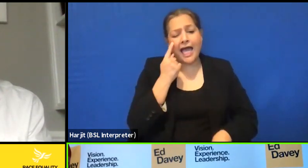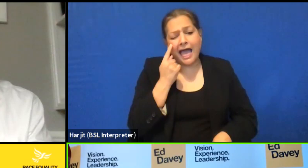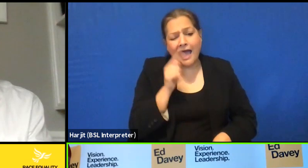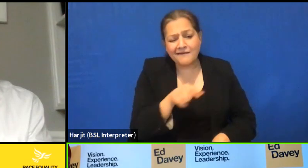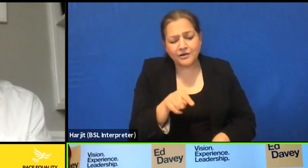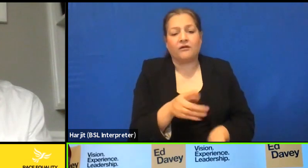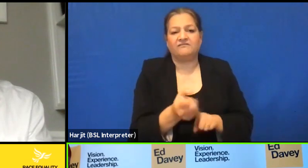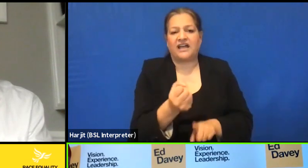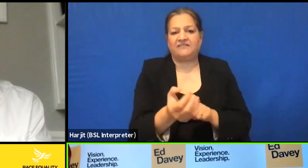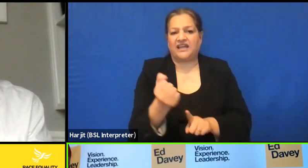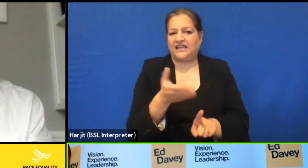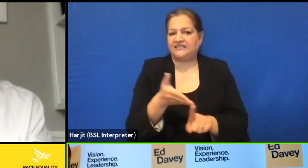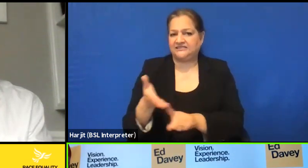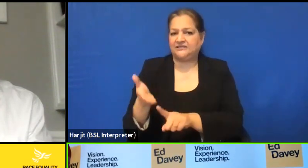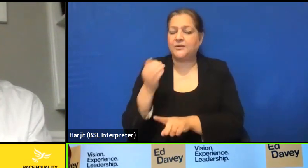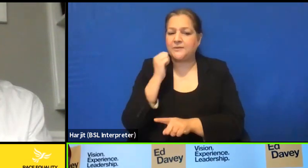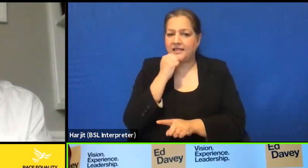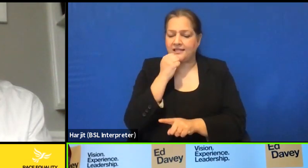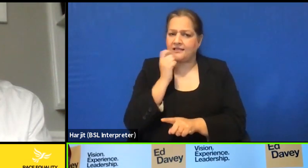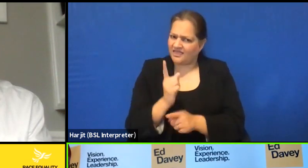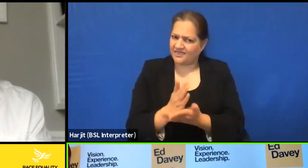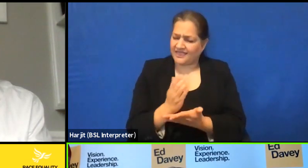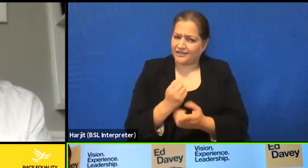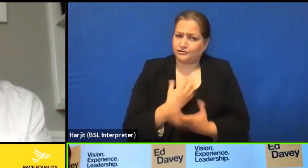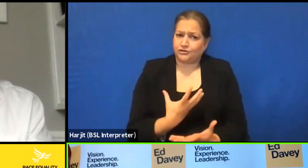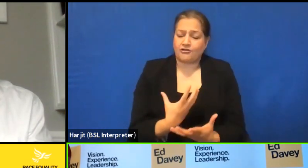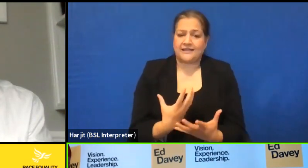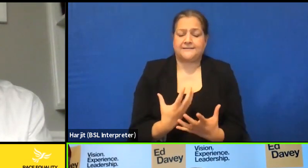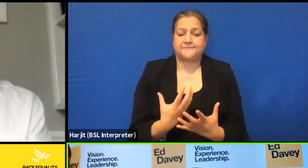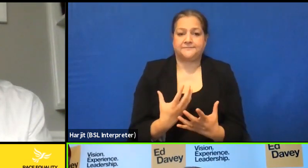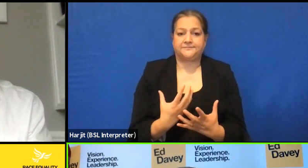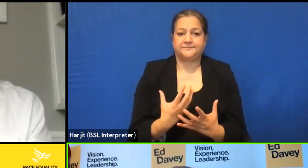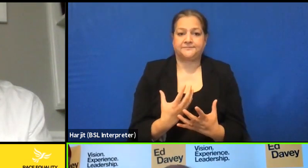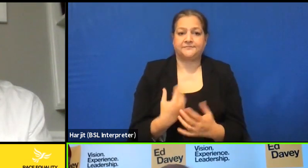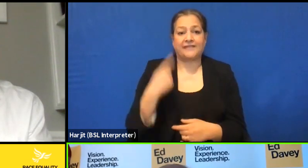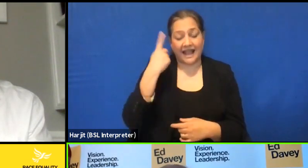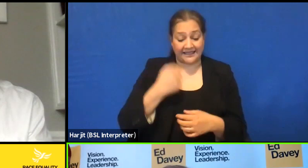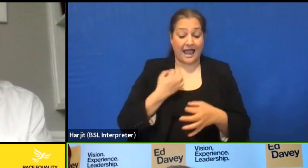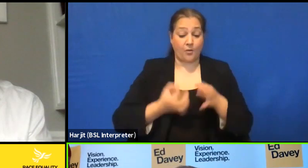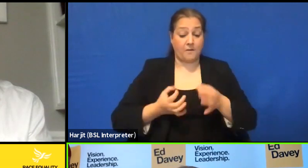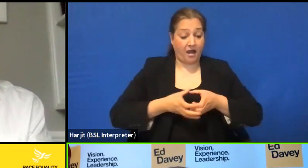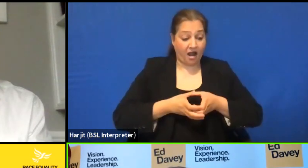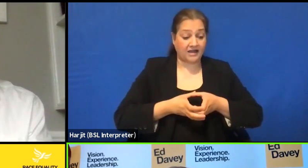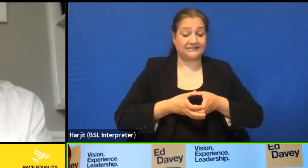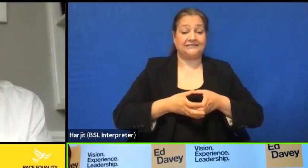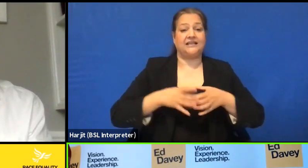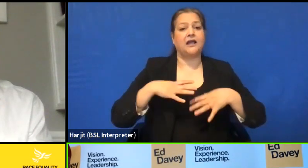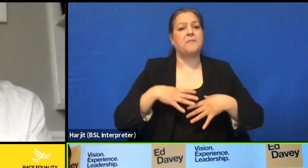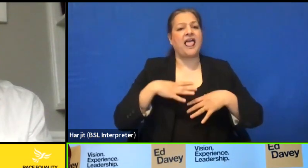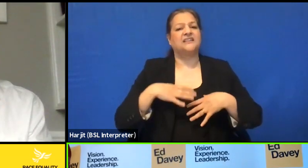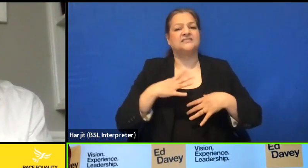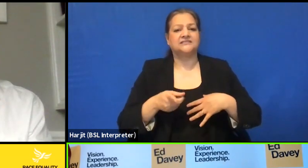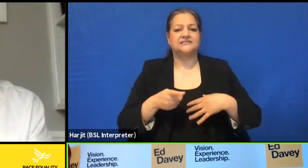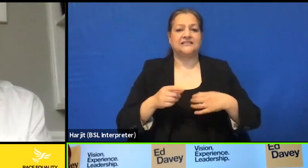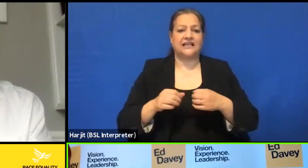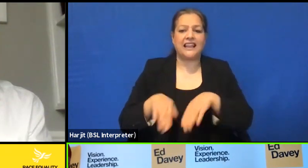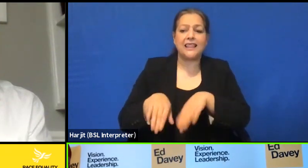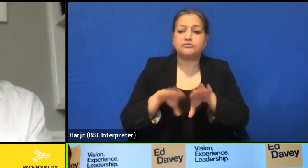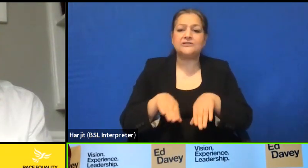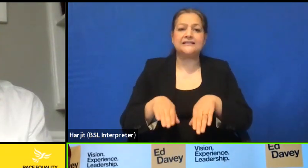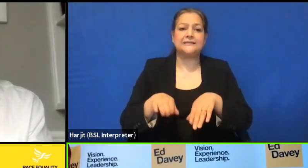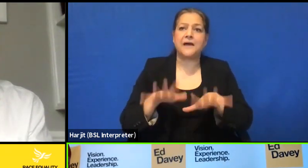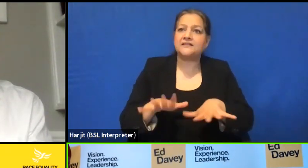And that's shocking. And I think there's been a degree of complacency in our party, in our country, among the sort of liberalism. I just